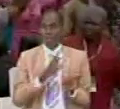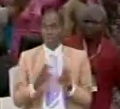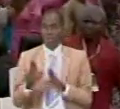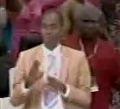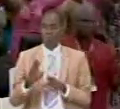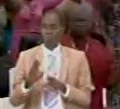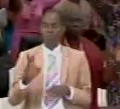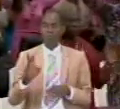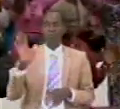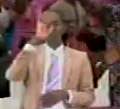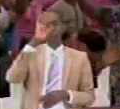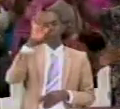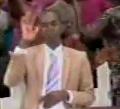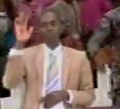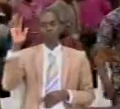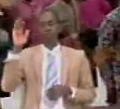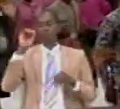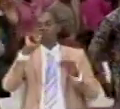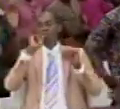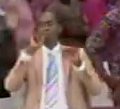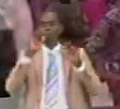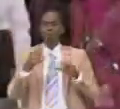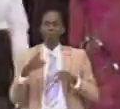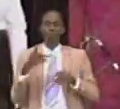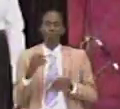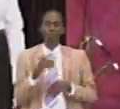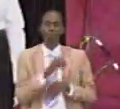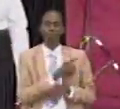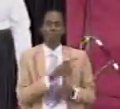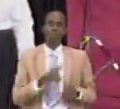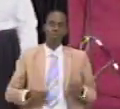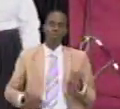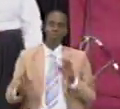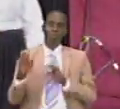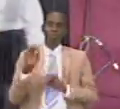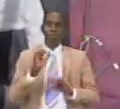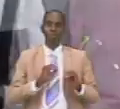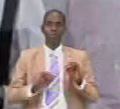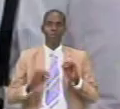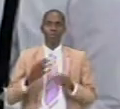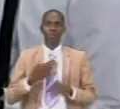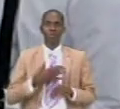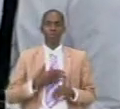bless the Lord O my soul